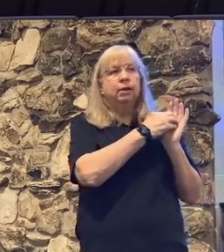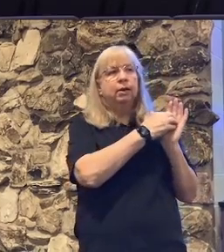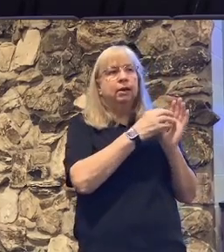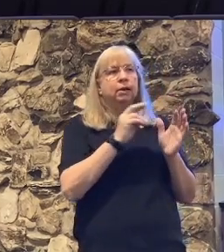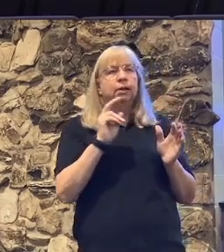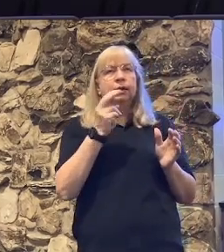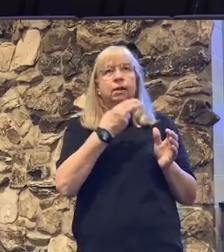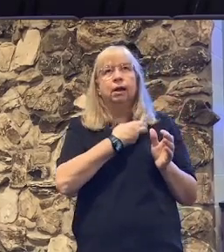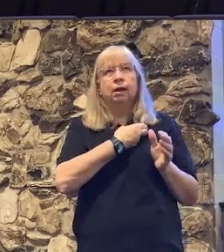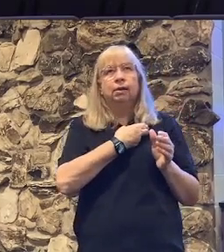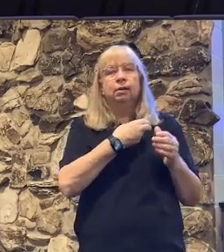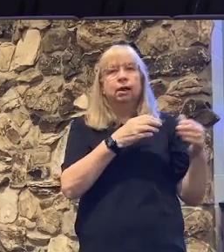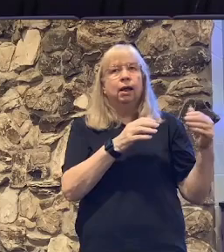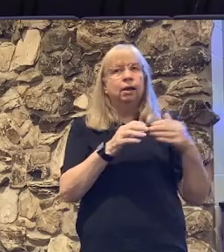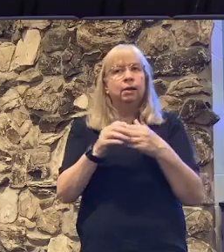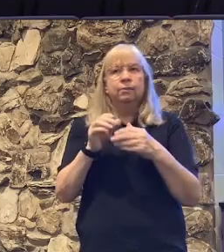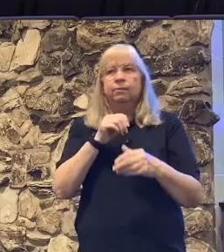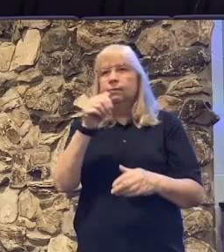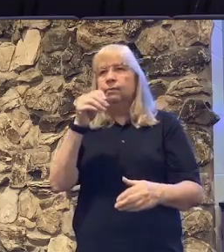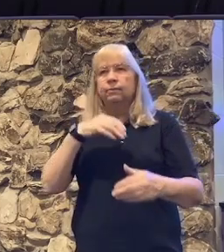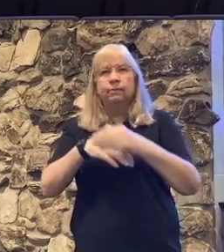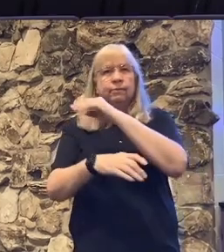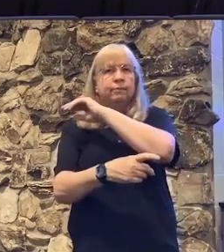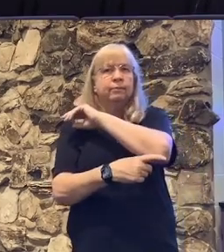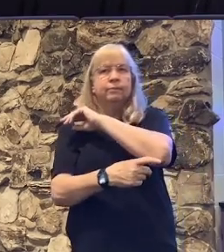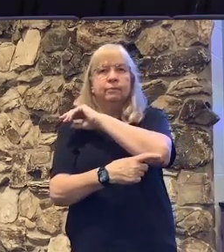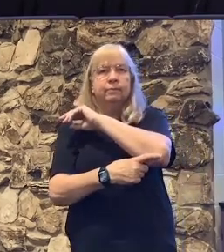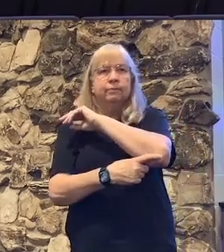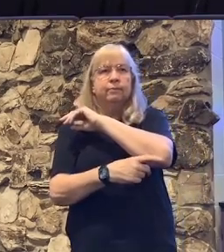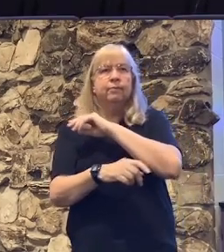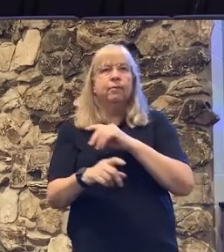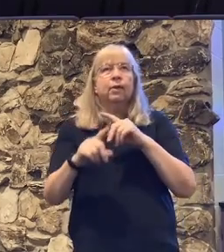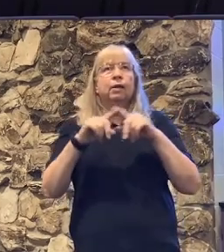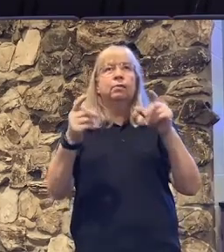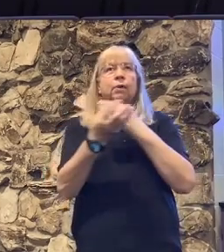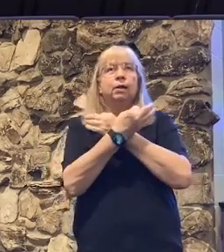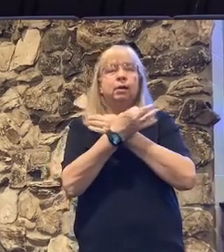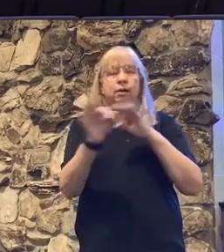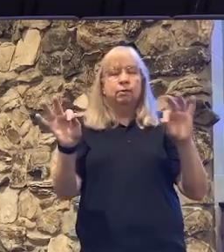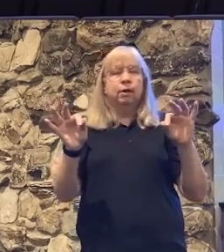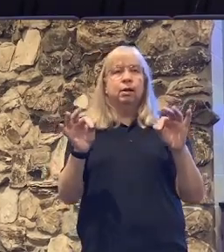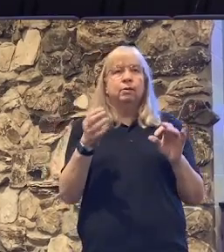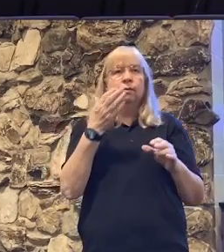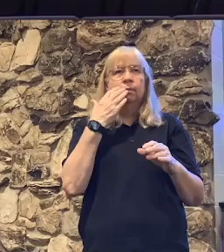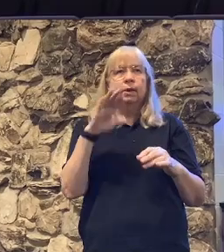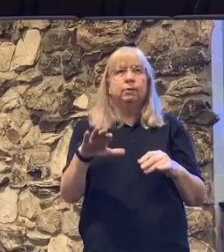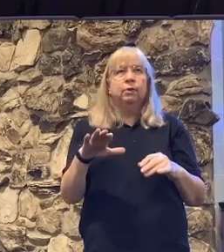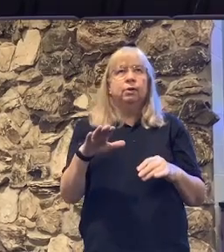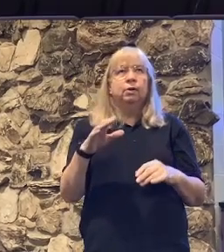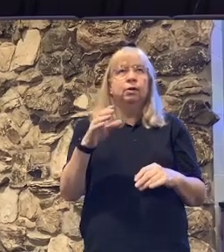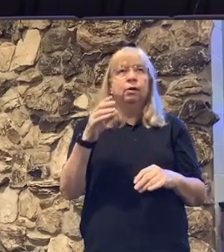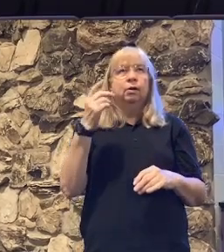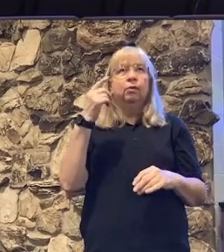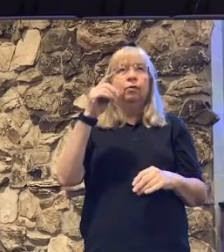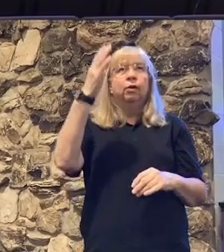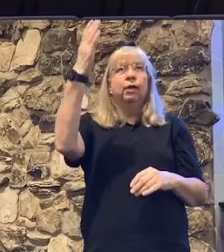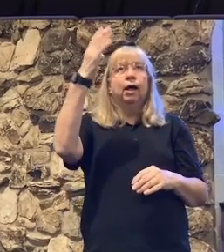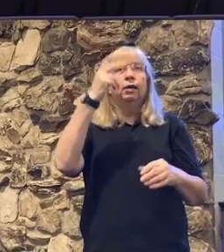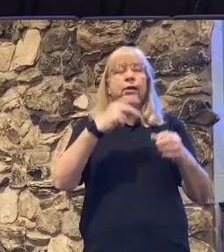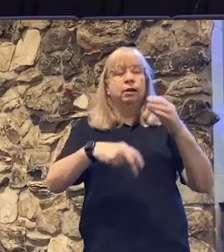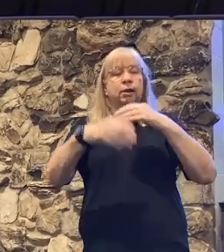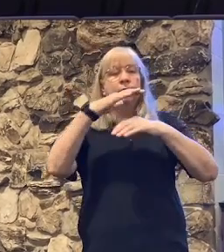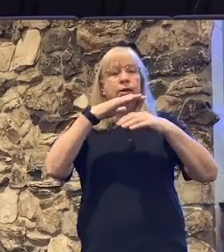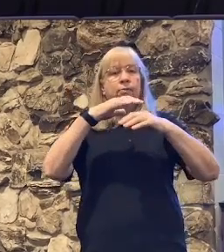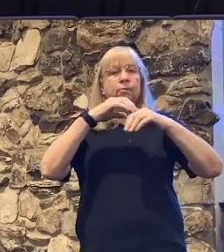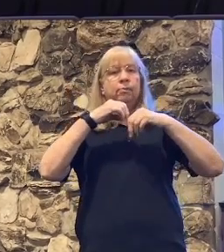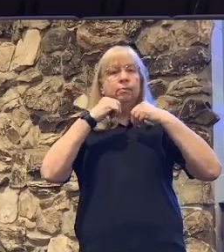trespass against us. And lead us not into temptation, but deliver us from evil. For thine is